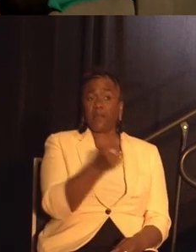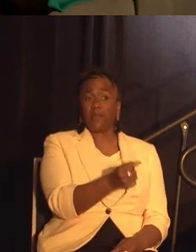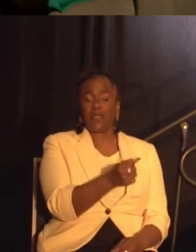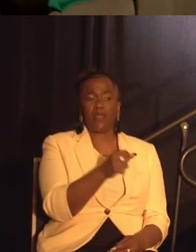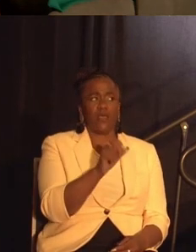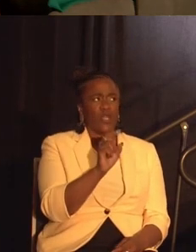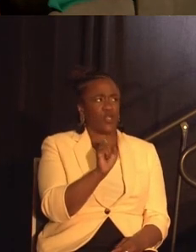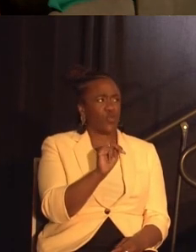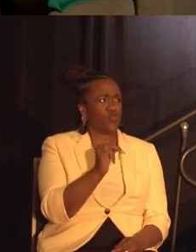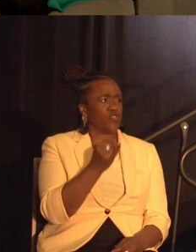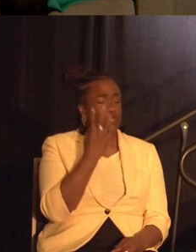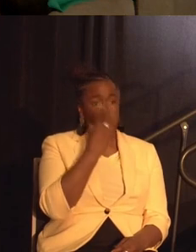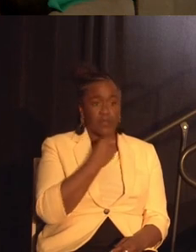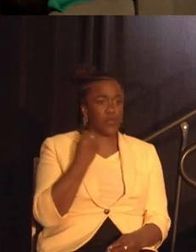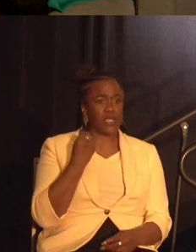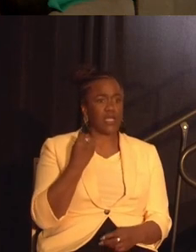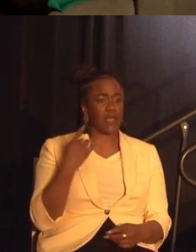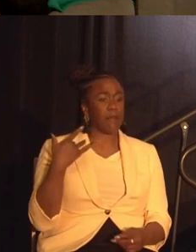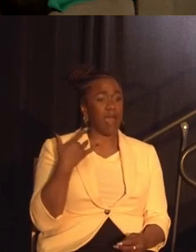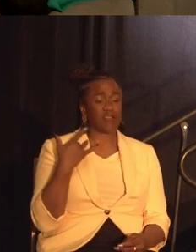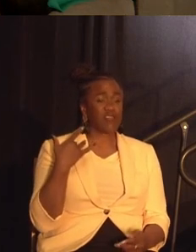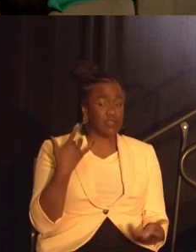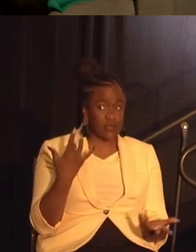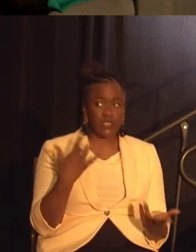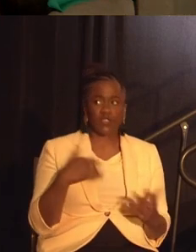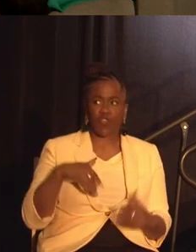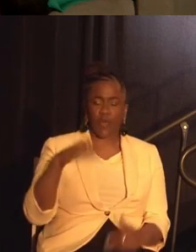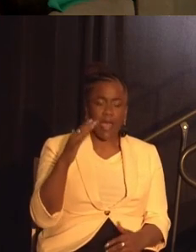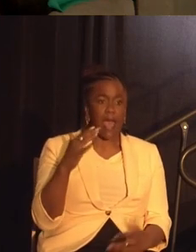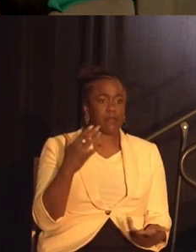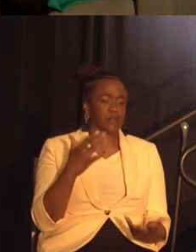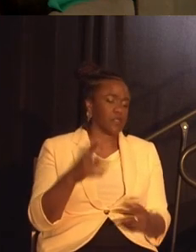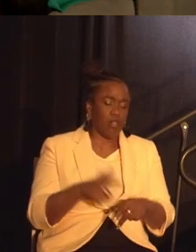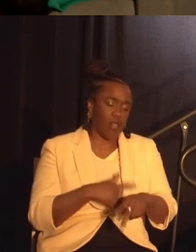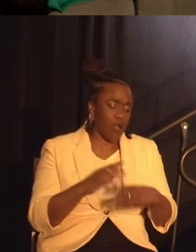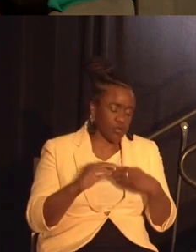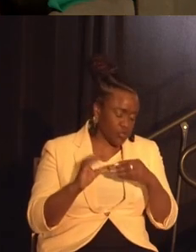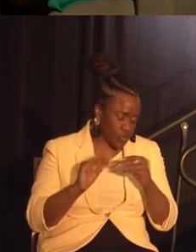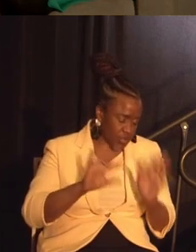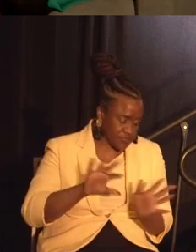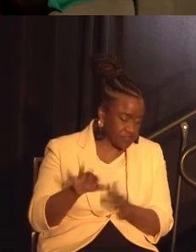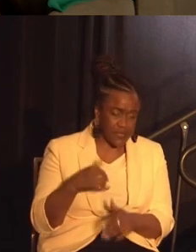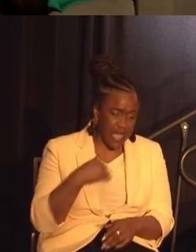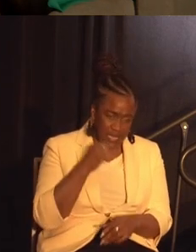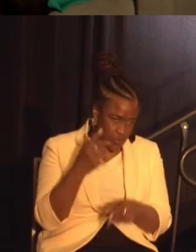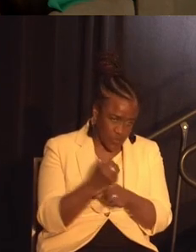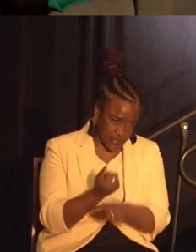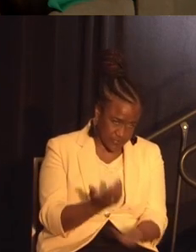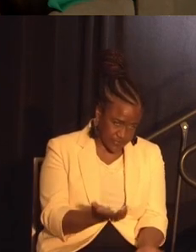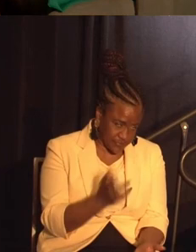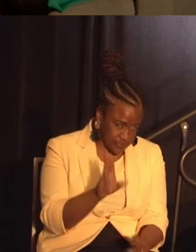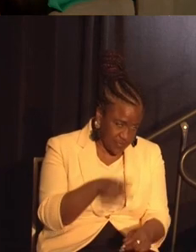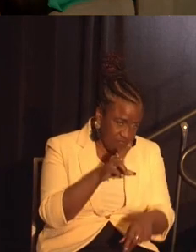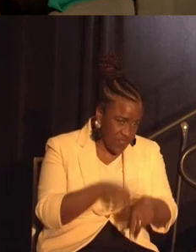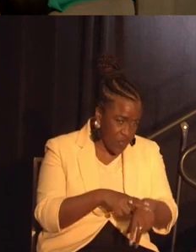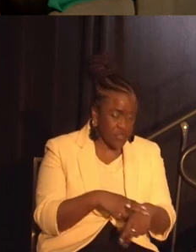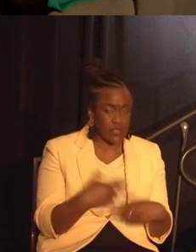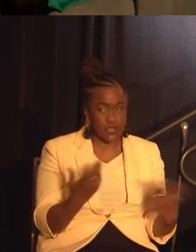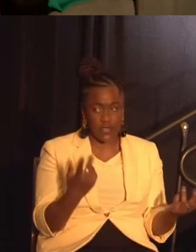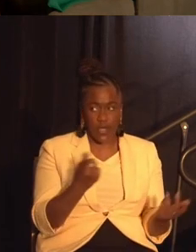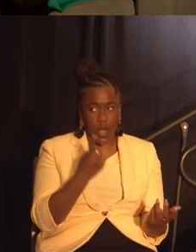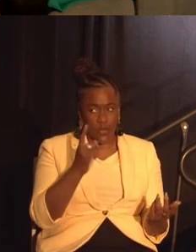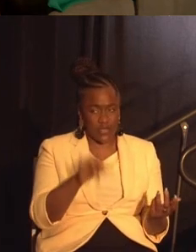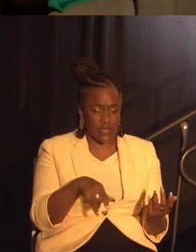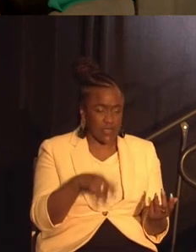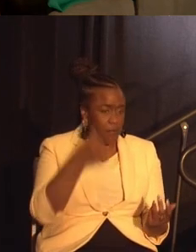New Jersey beauty pageants growing up. Like, it's a long story, but I did not win, of course. It's always like